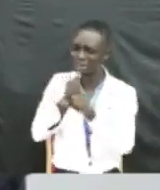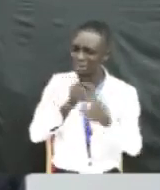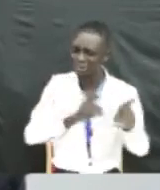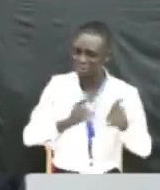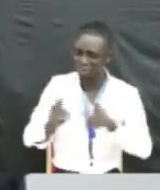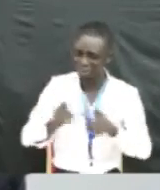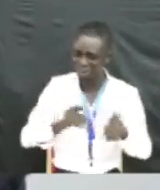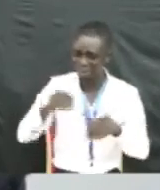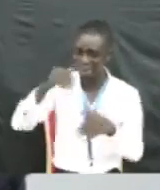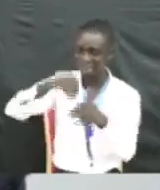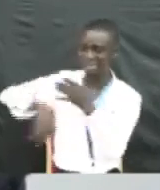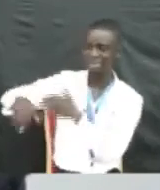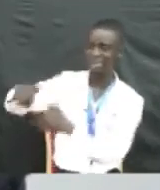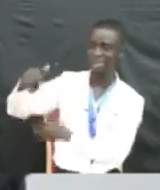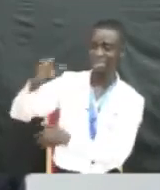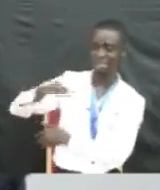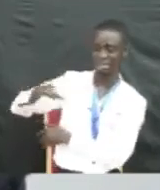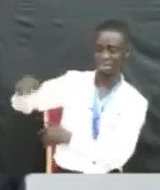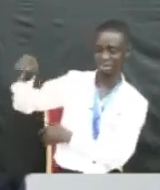Gold Coast?